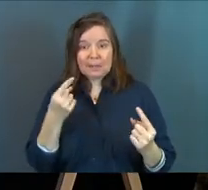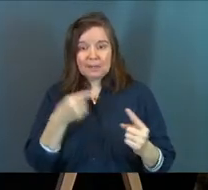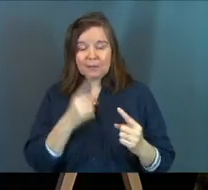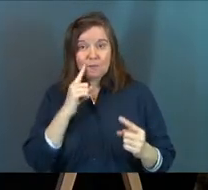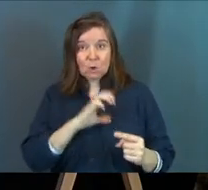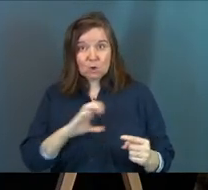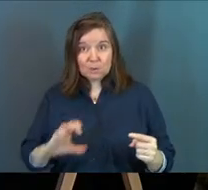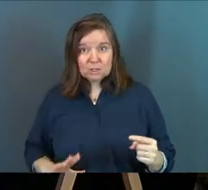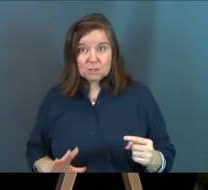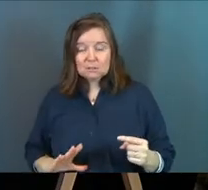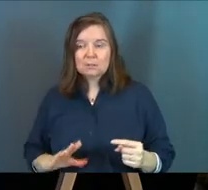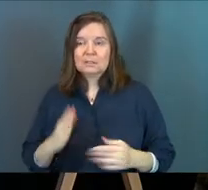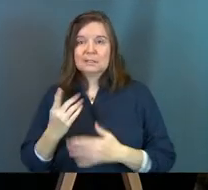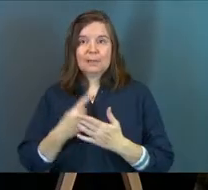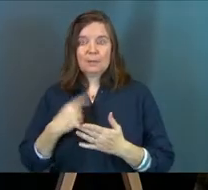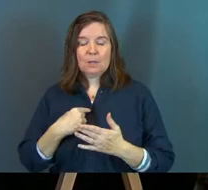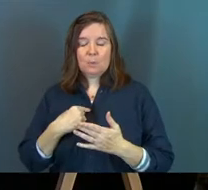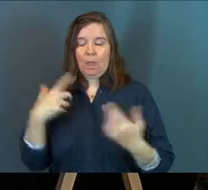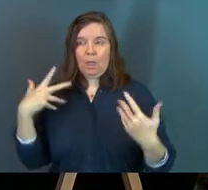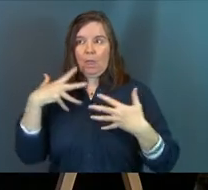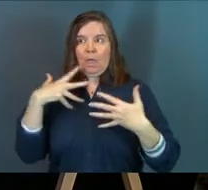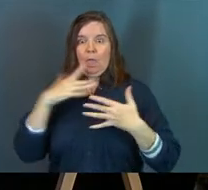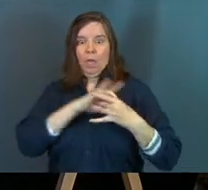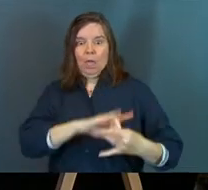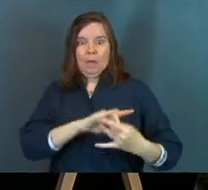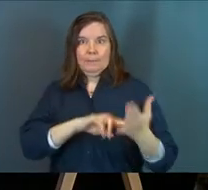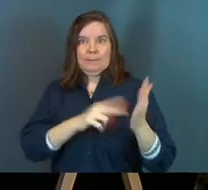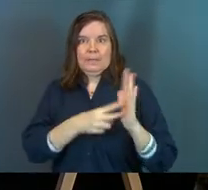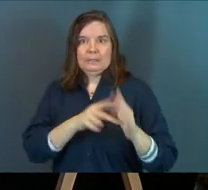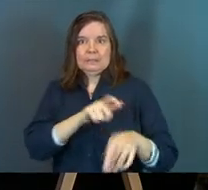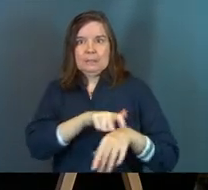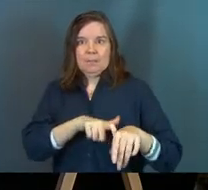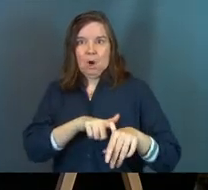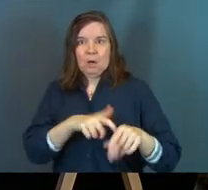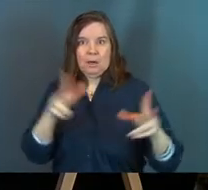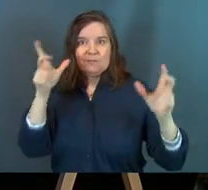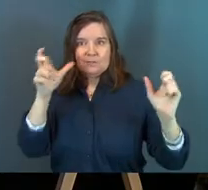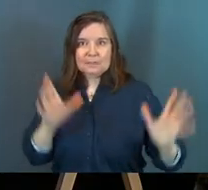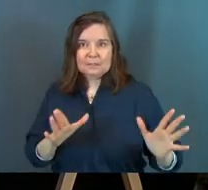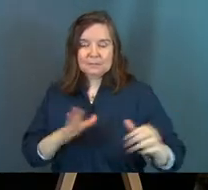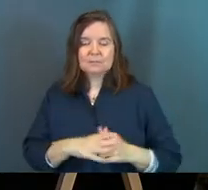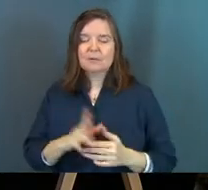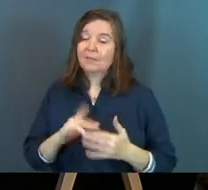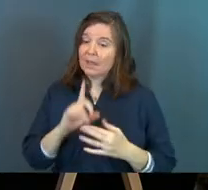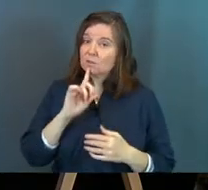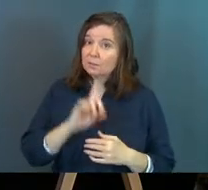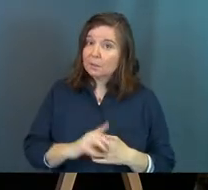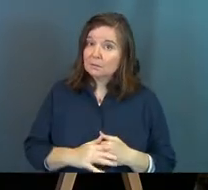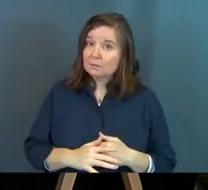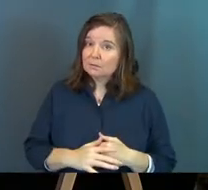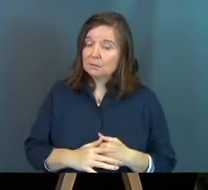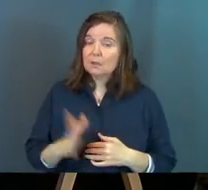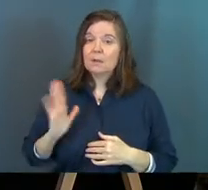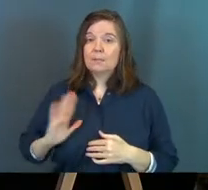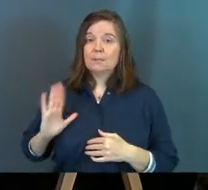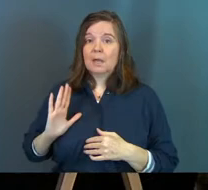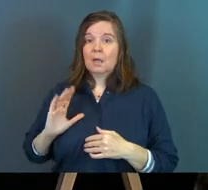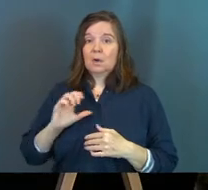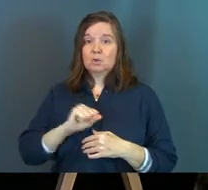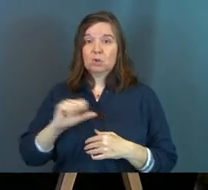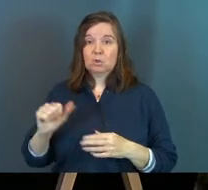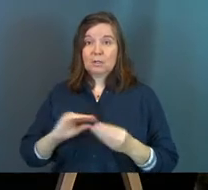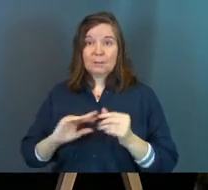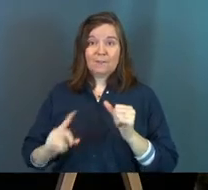thing for a Christian, sometimes we freak out a little bit and wonder if it's the mark. And that's real. Back when Social